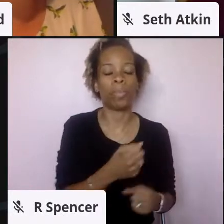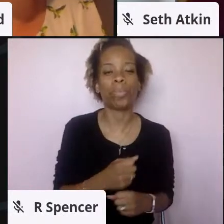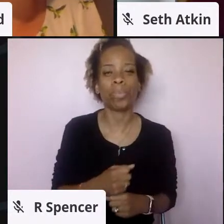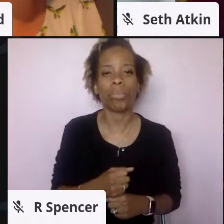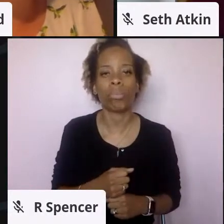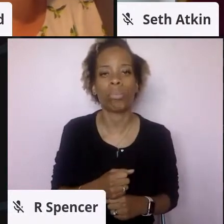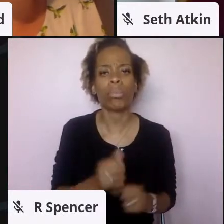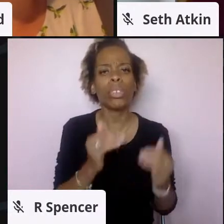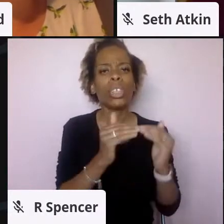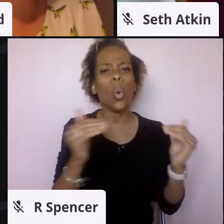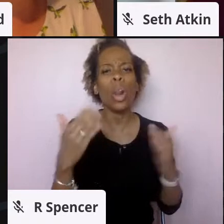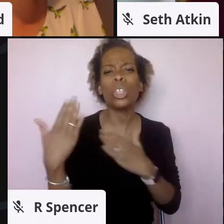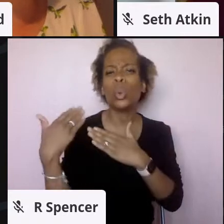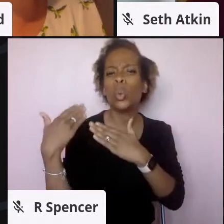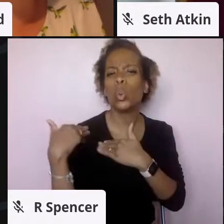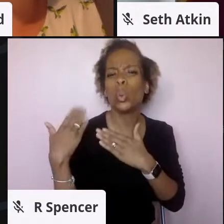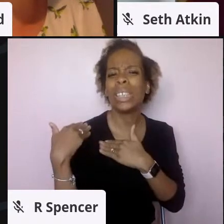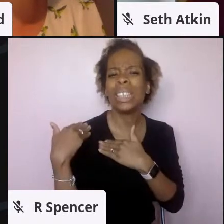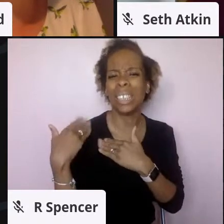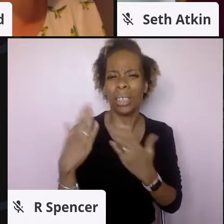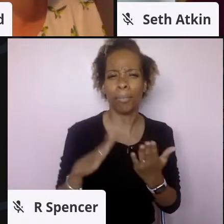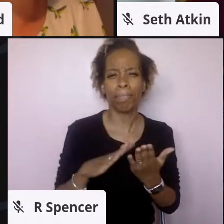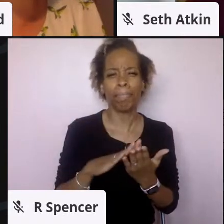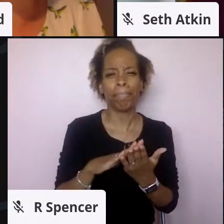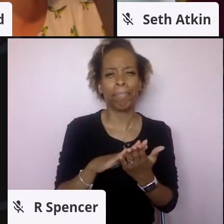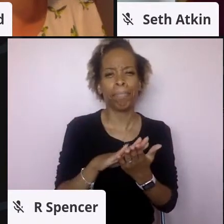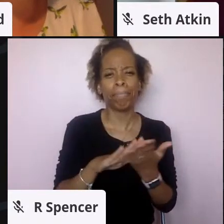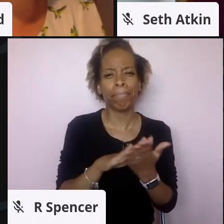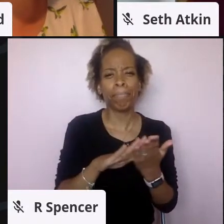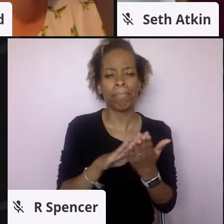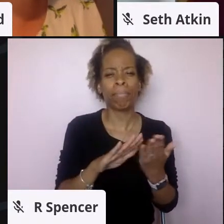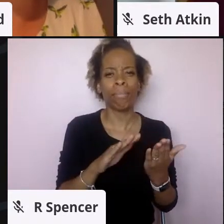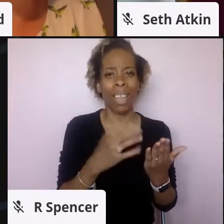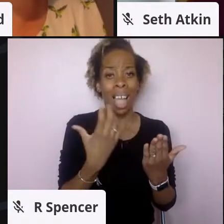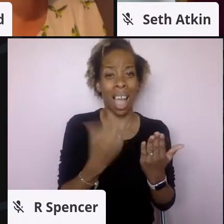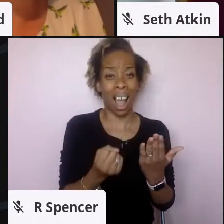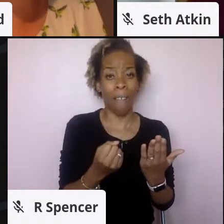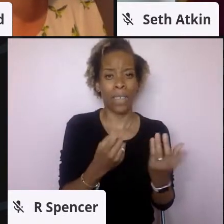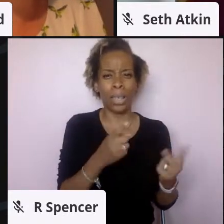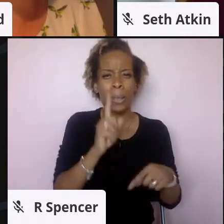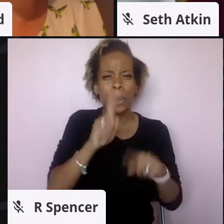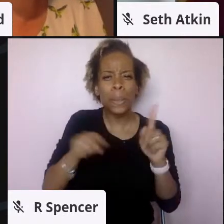does apply slightly differently in the different parts of the UK, but